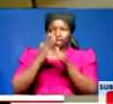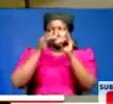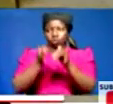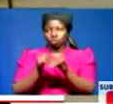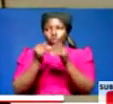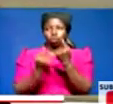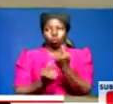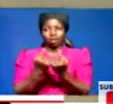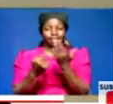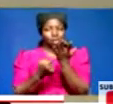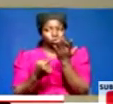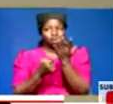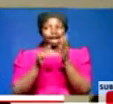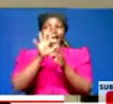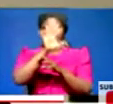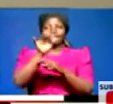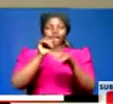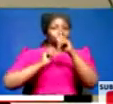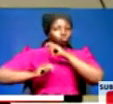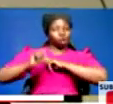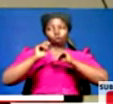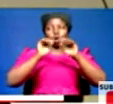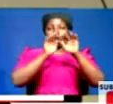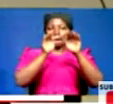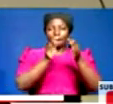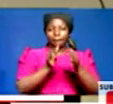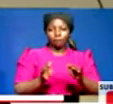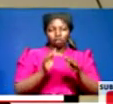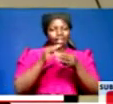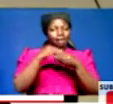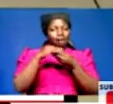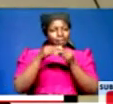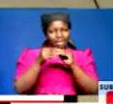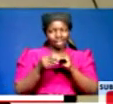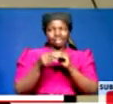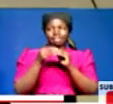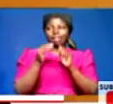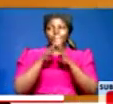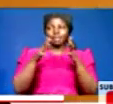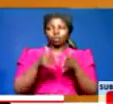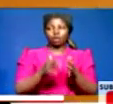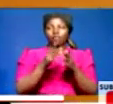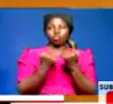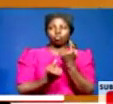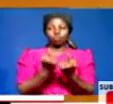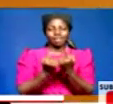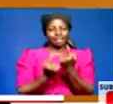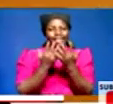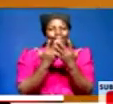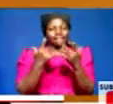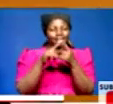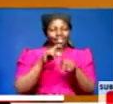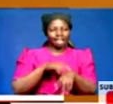African traditional pottery was the main method of preparing and cooking meals. But time changed. Today,